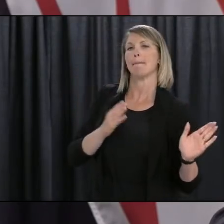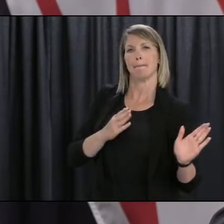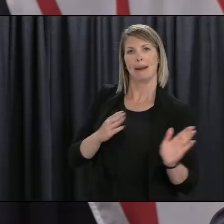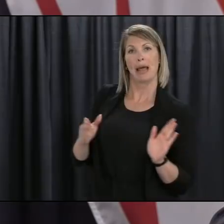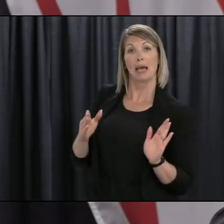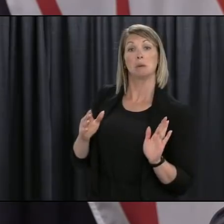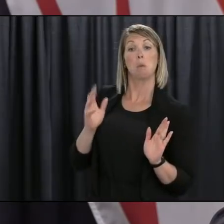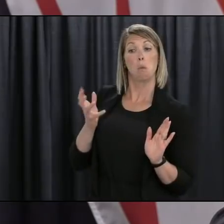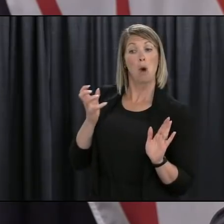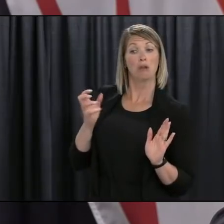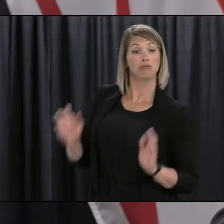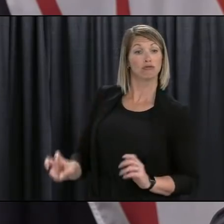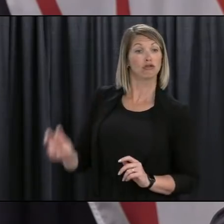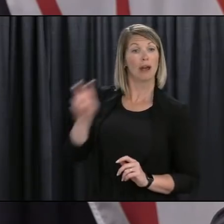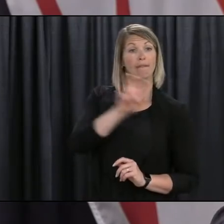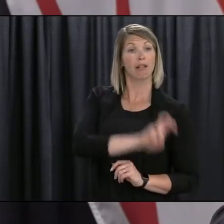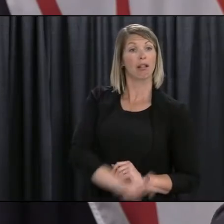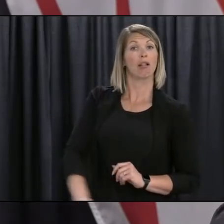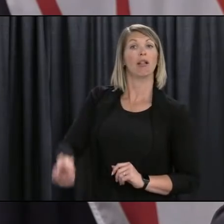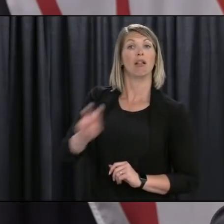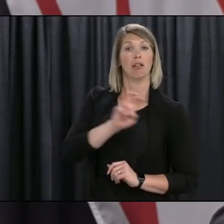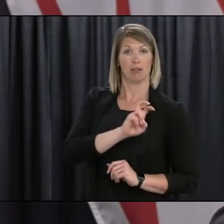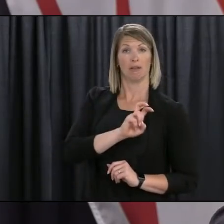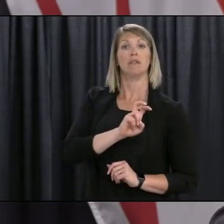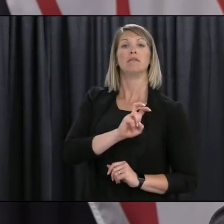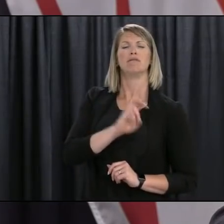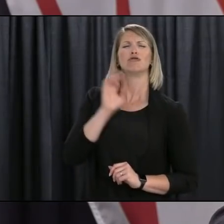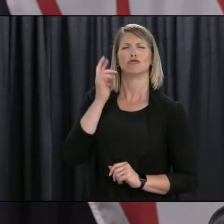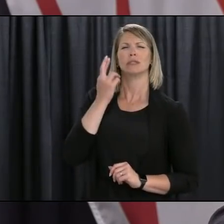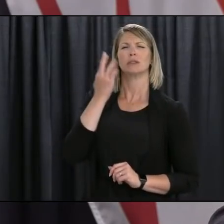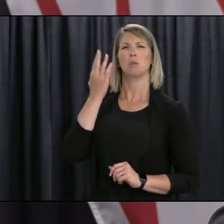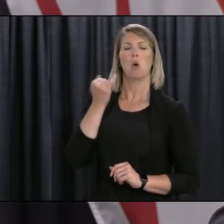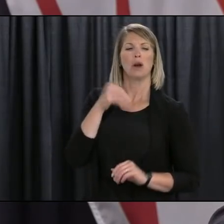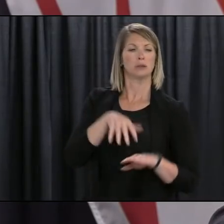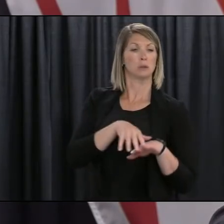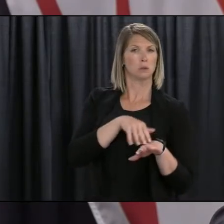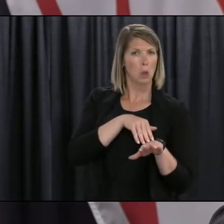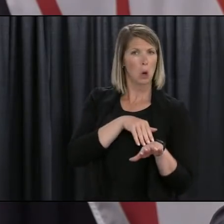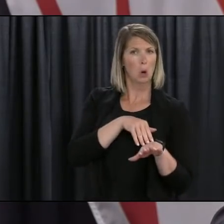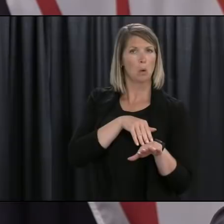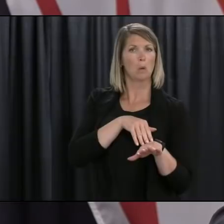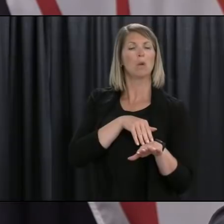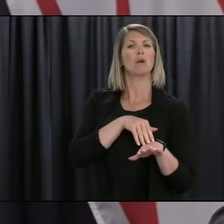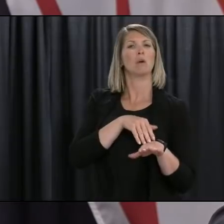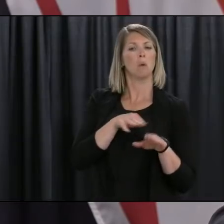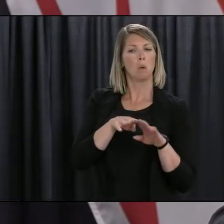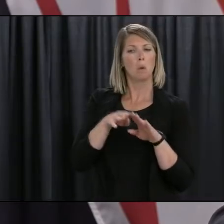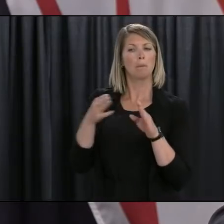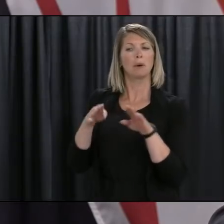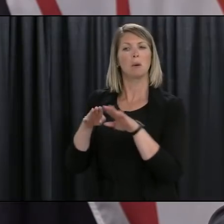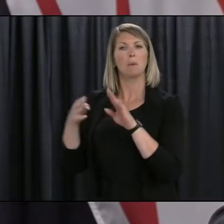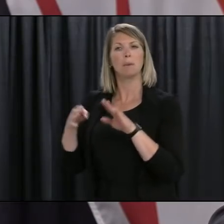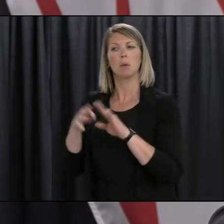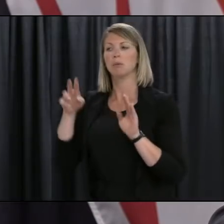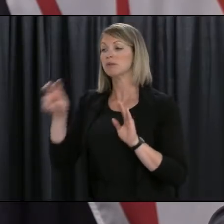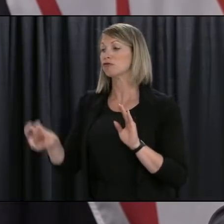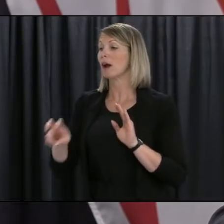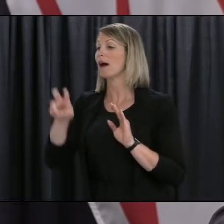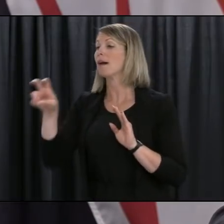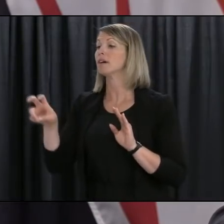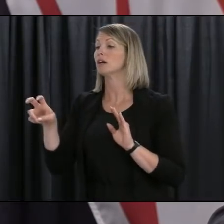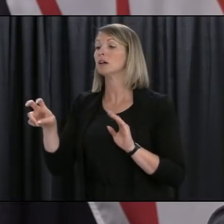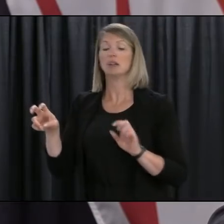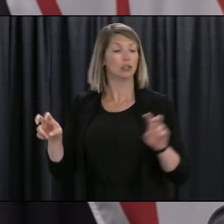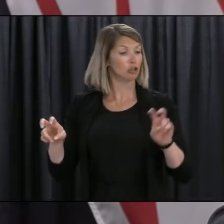people can make their plans to move around Atlantic Canada. This is the reason why it's taken the time that it did. making sure that all 4 jurisdictions were in a